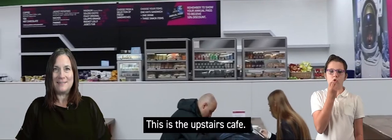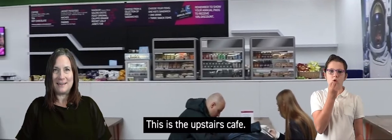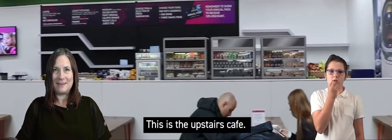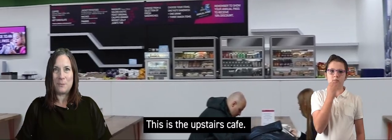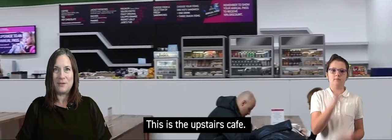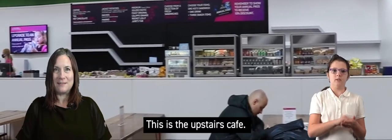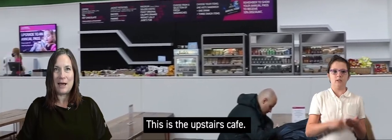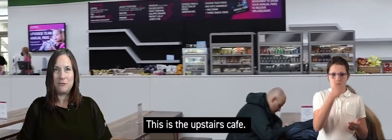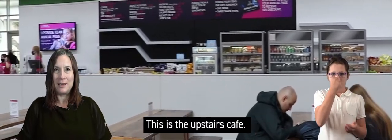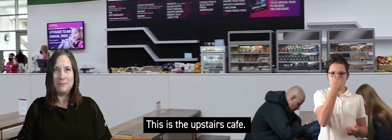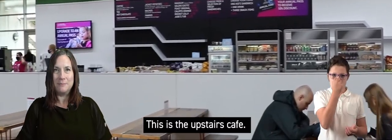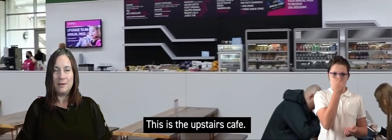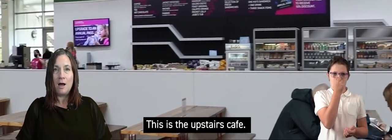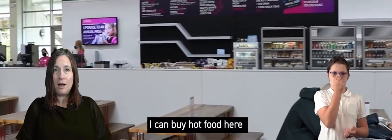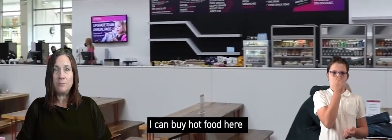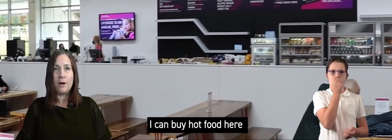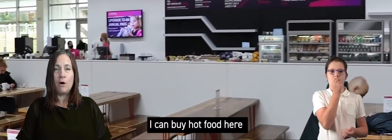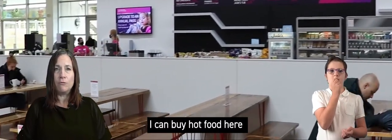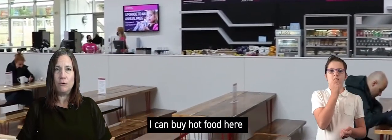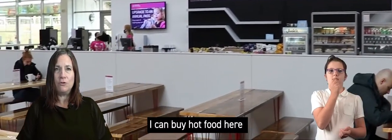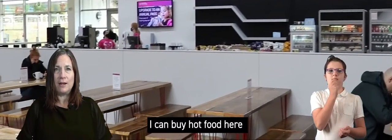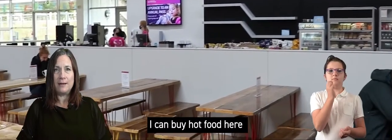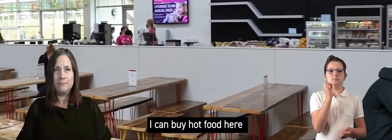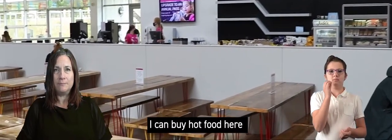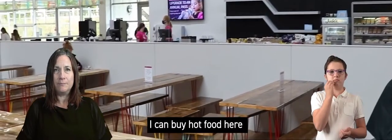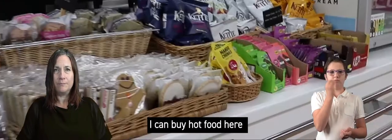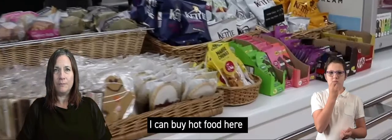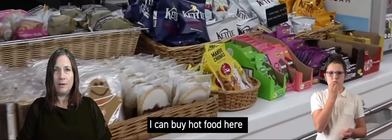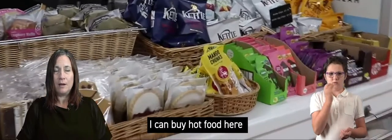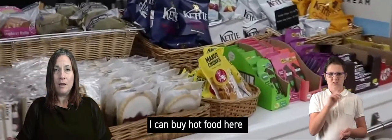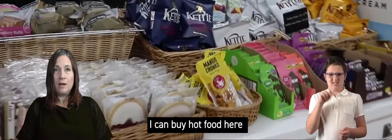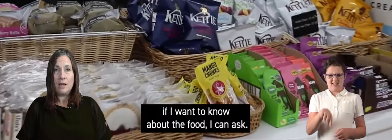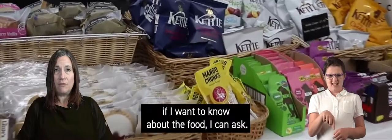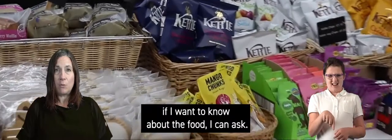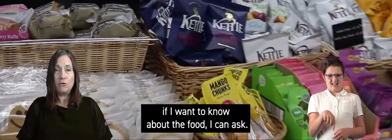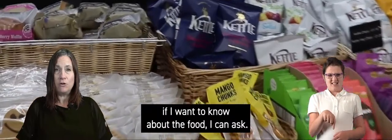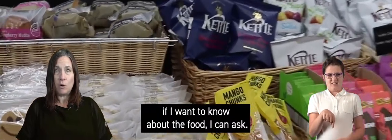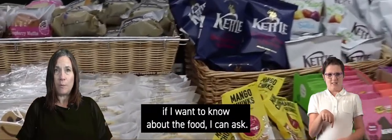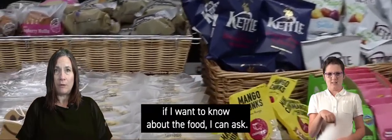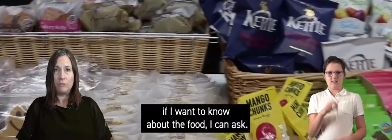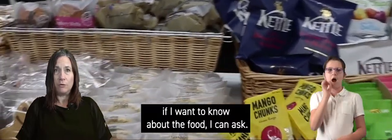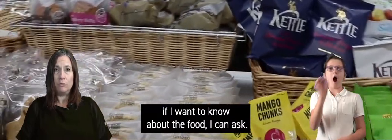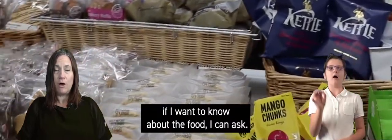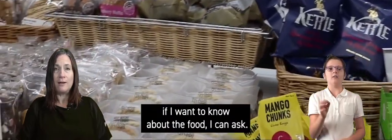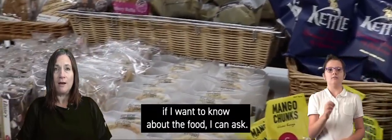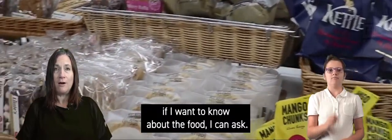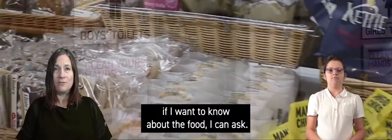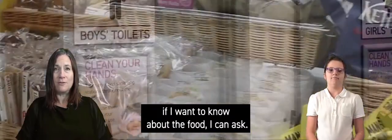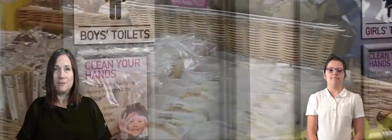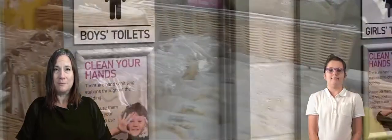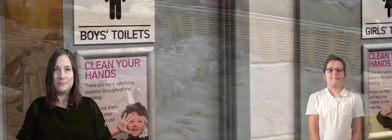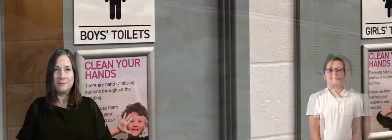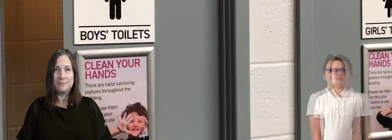This is the upstairs cafe. I can buy hot food here. If I want to know about the food I can